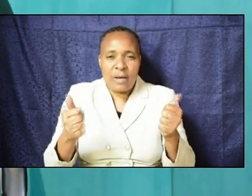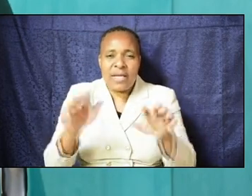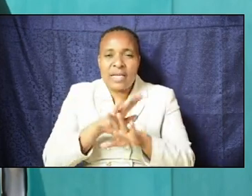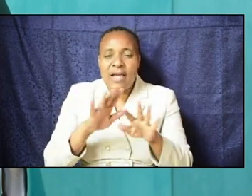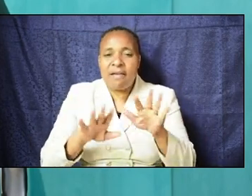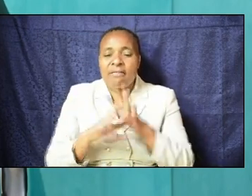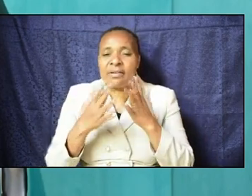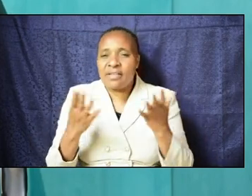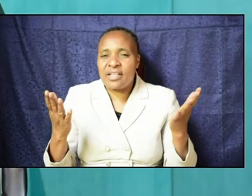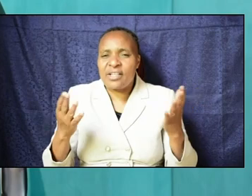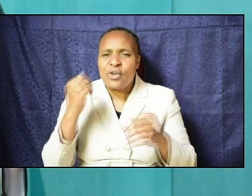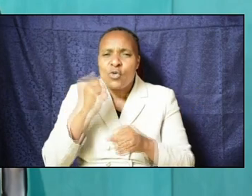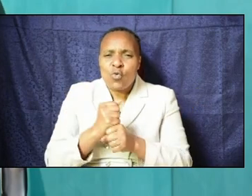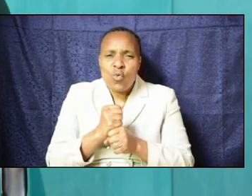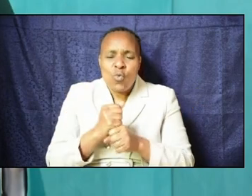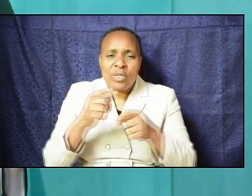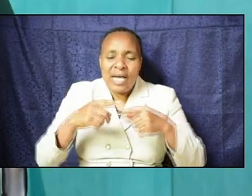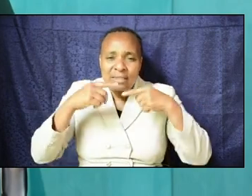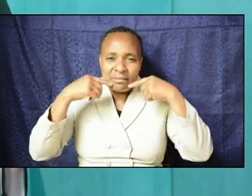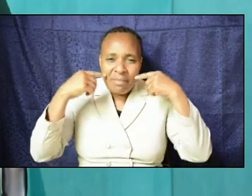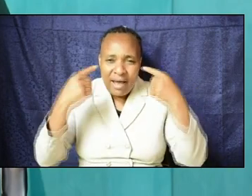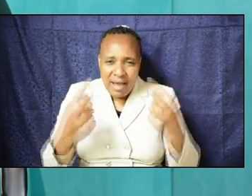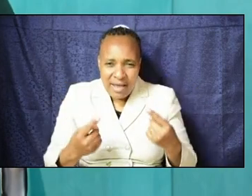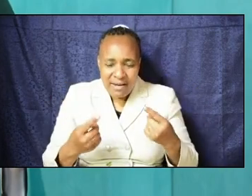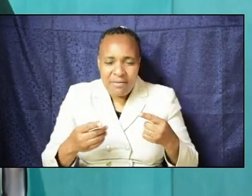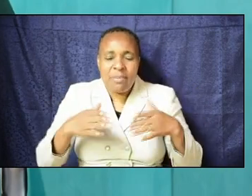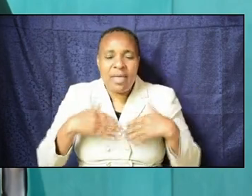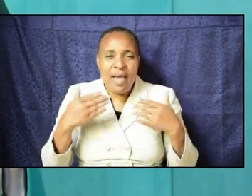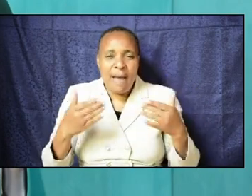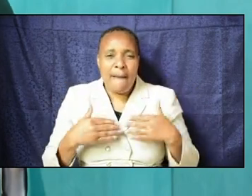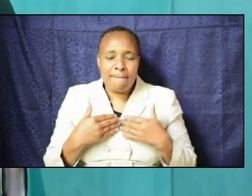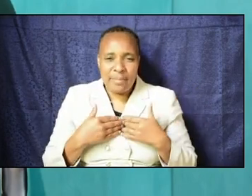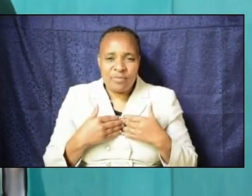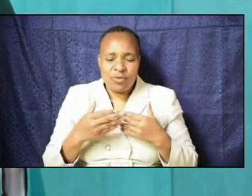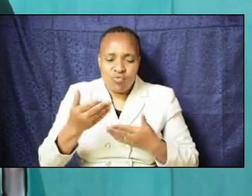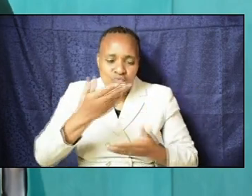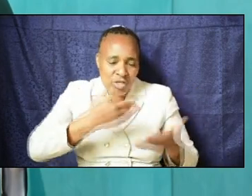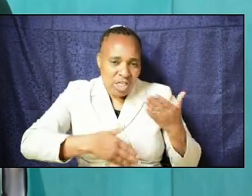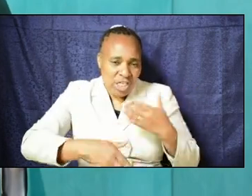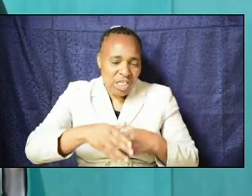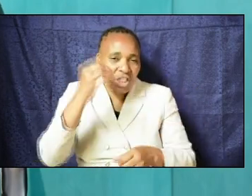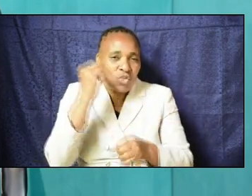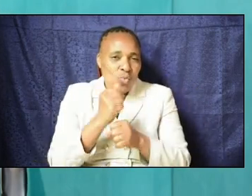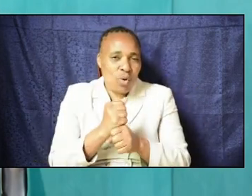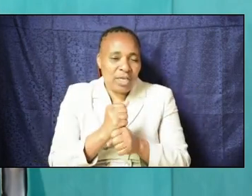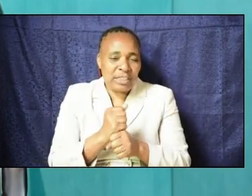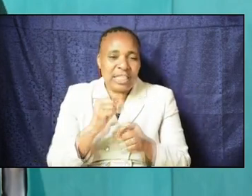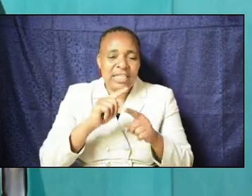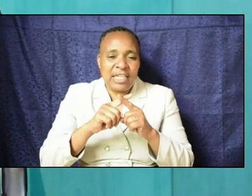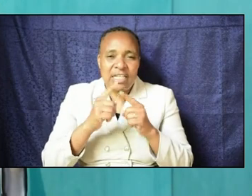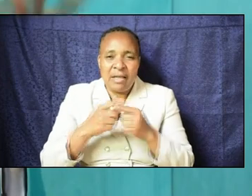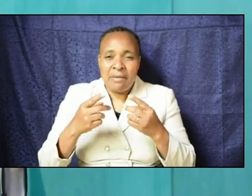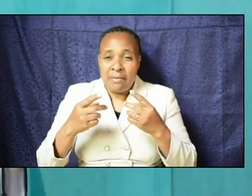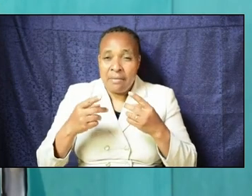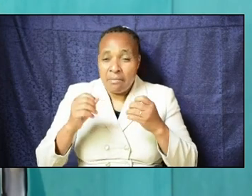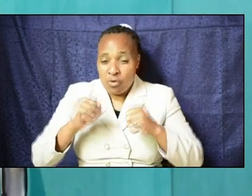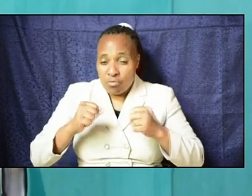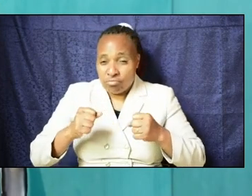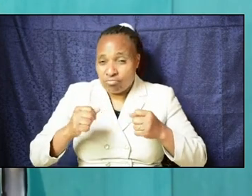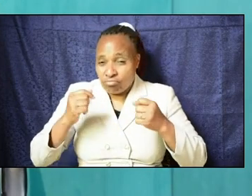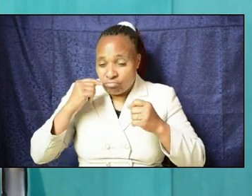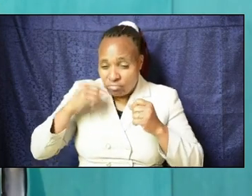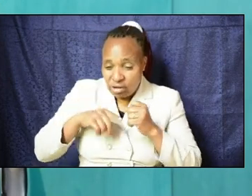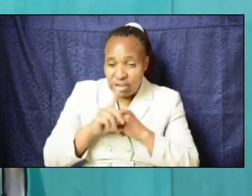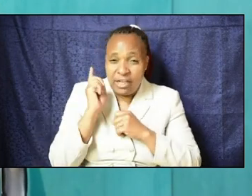everything that you do, do it with a smile and be happy to engage in work and reap what you sow, because when you work,